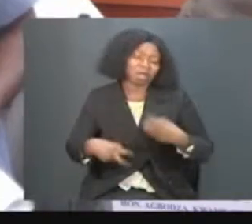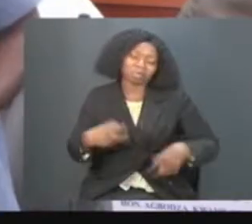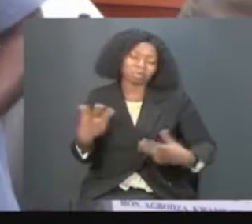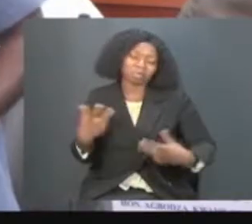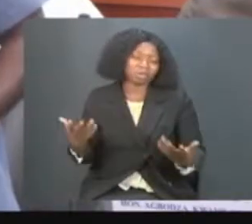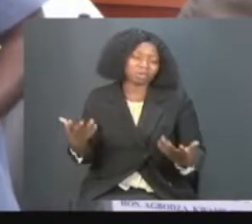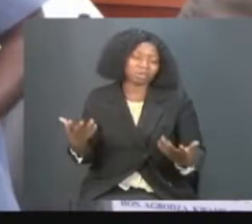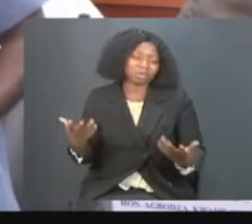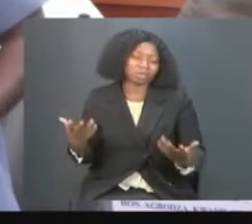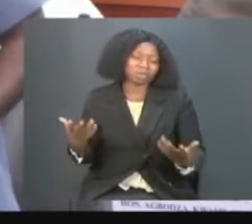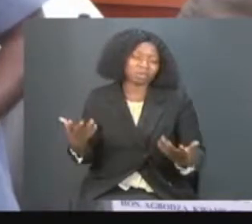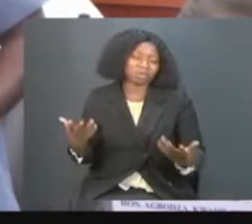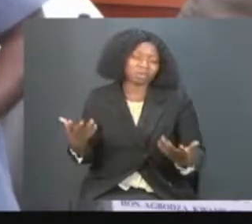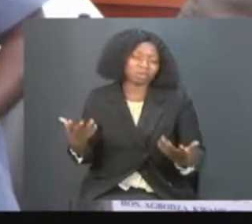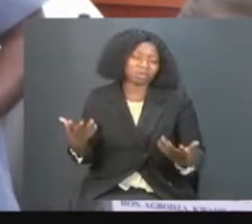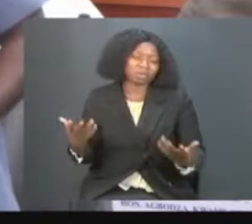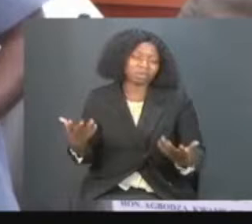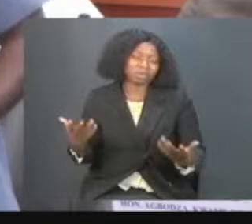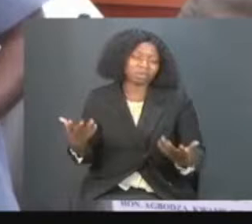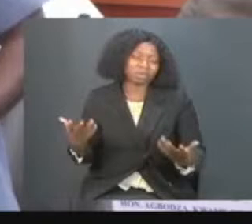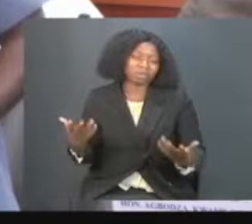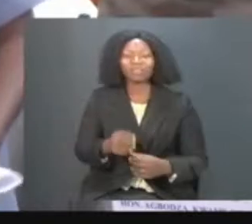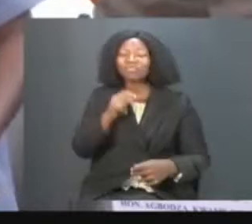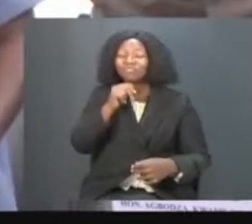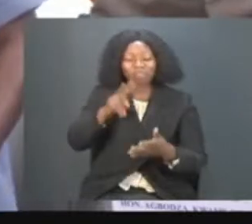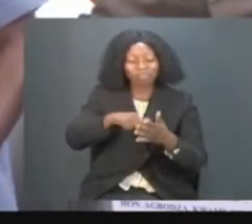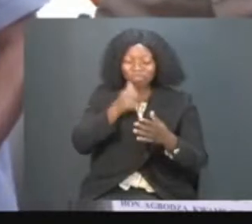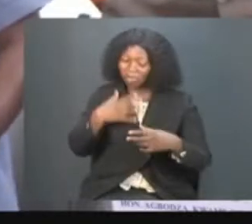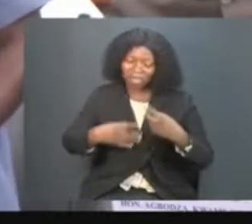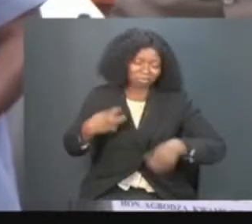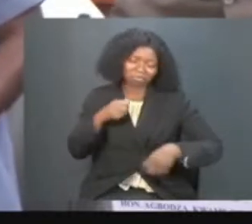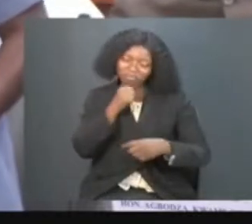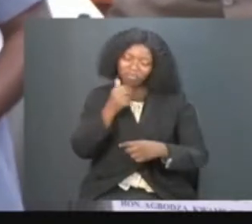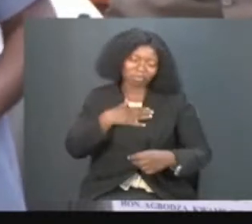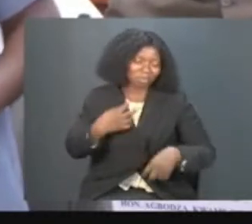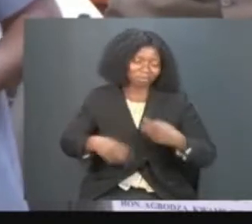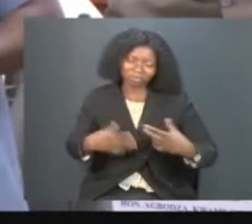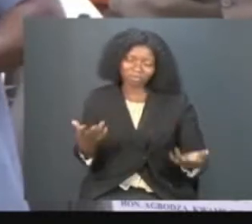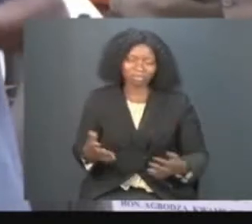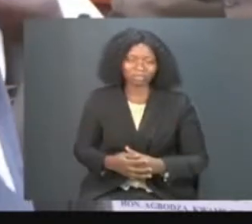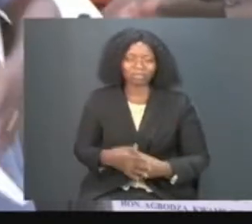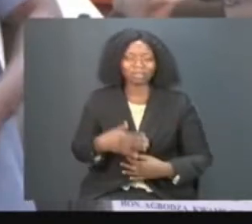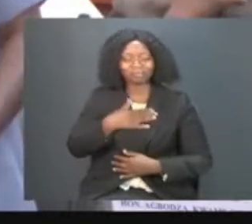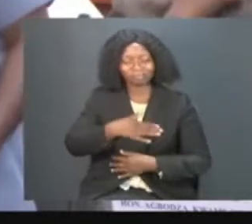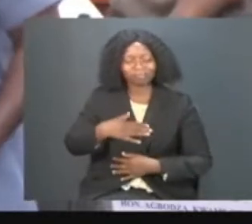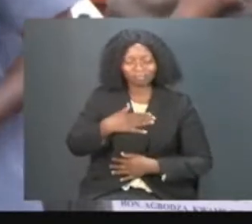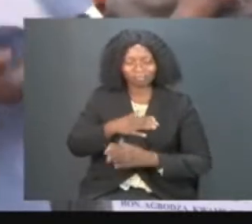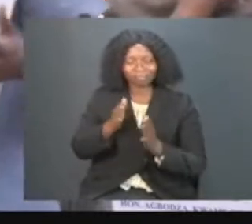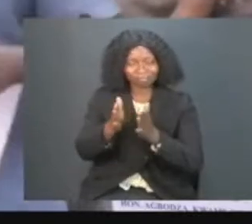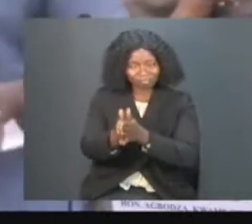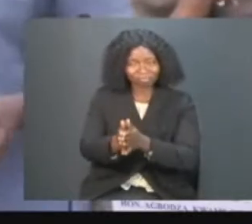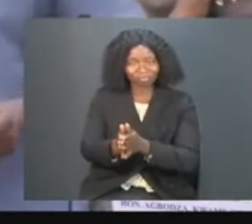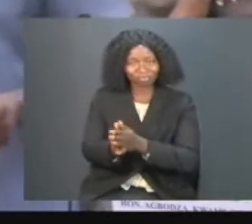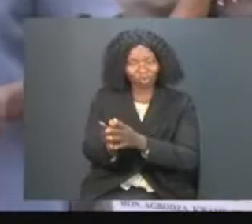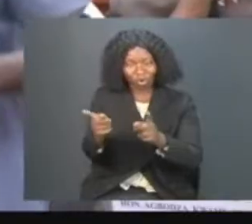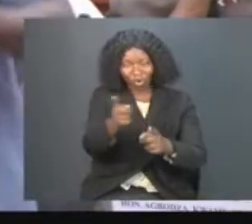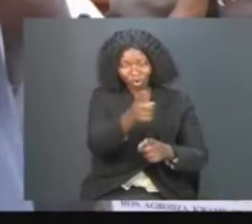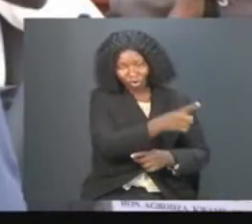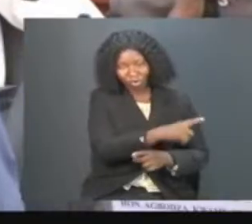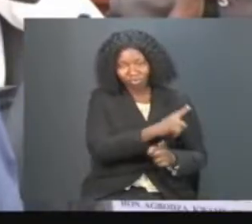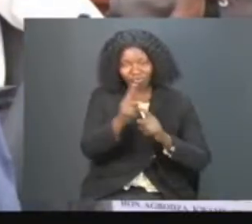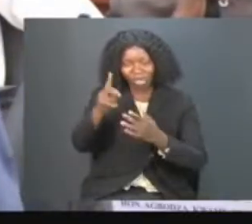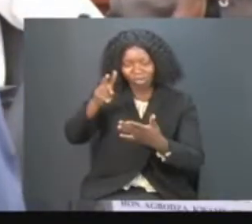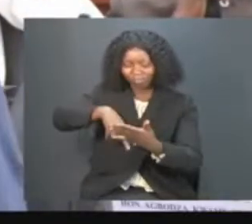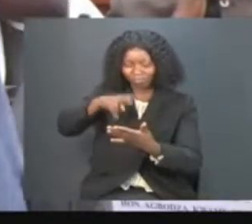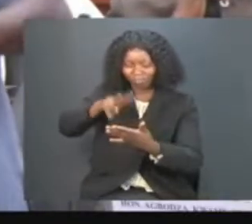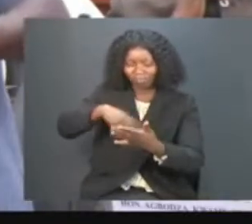read. The fact that you don't read is not our fault. But please, I would ask you to go back and read